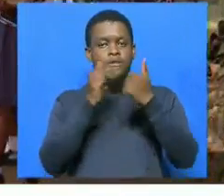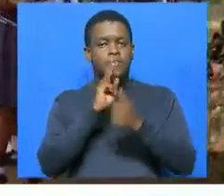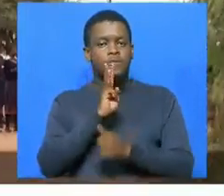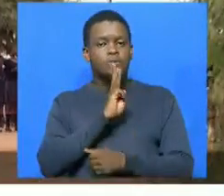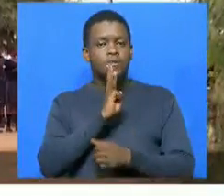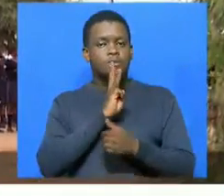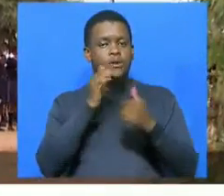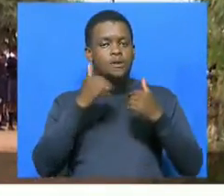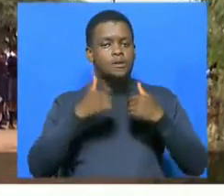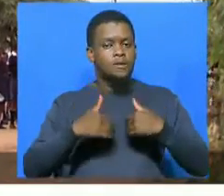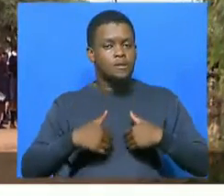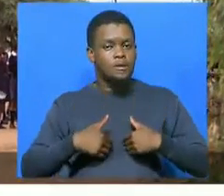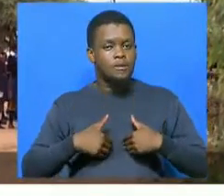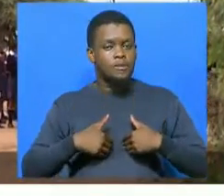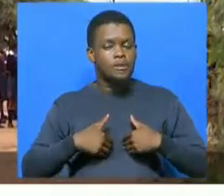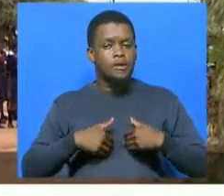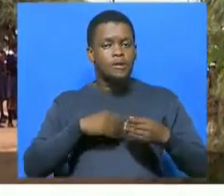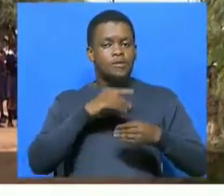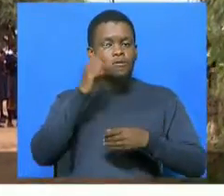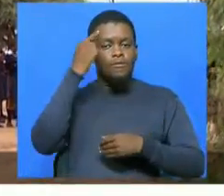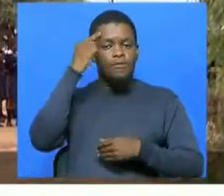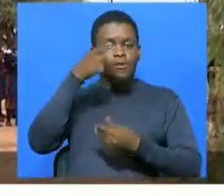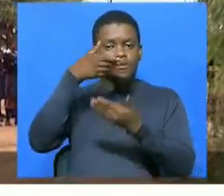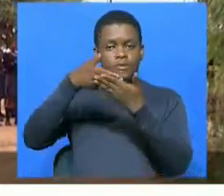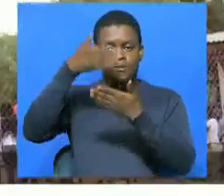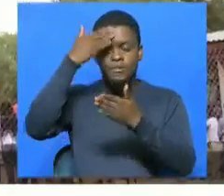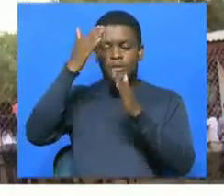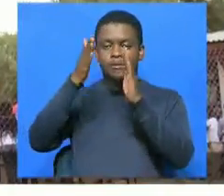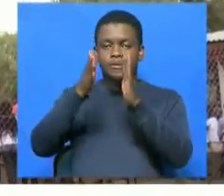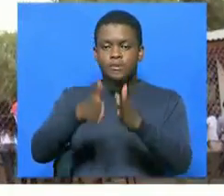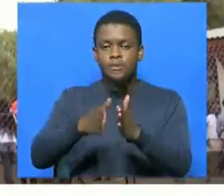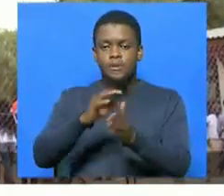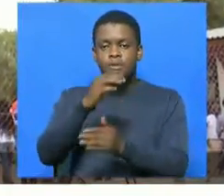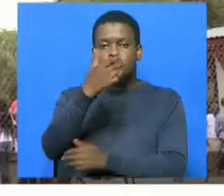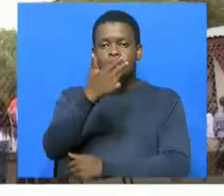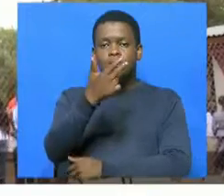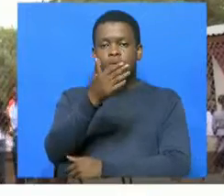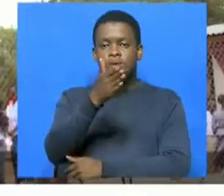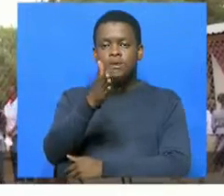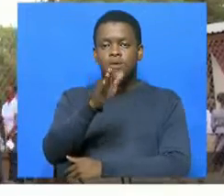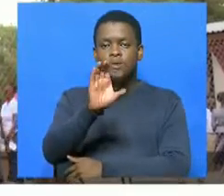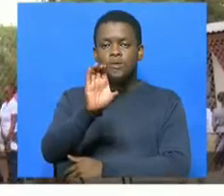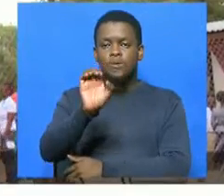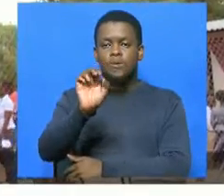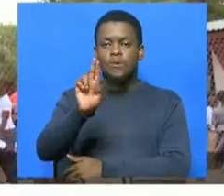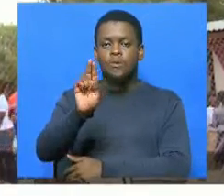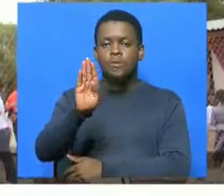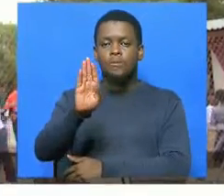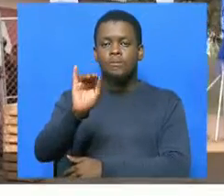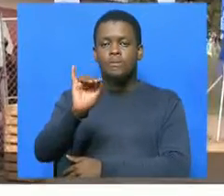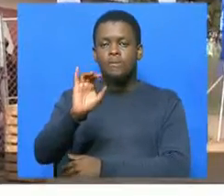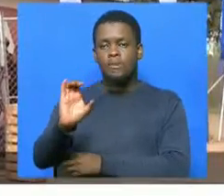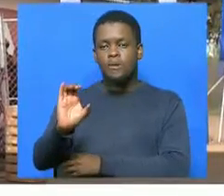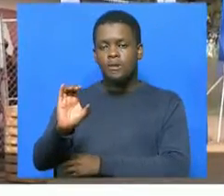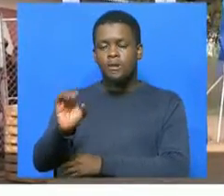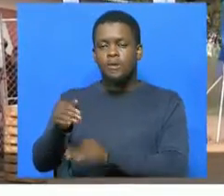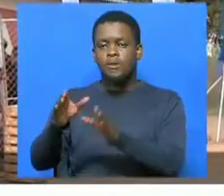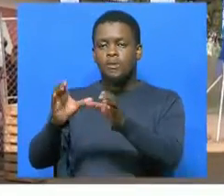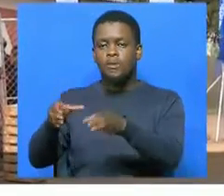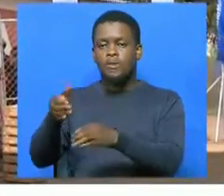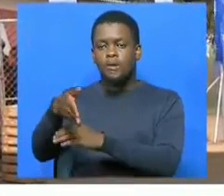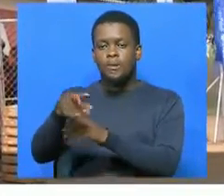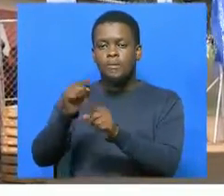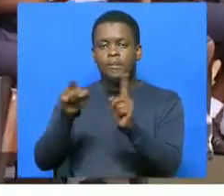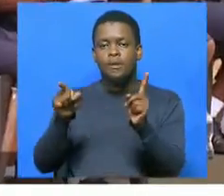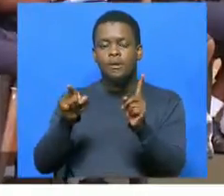impacting daily operations and the well-being of learners. The 3 cubic borehole is set to transform the situation, providing a sustainable